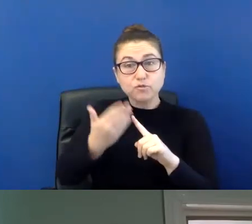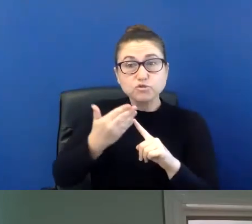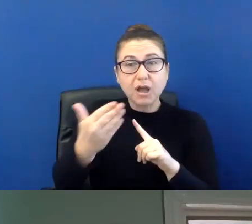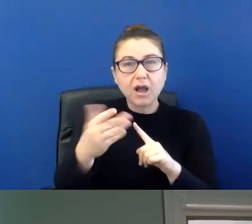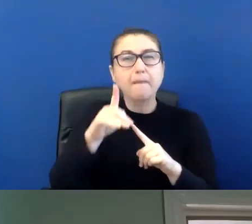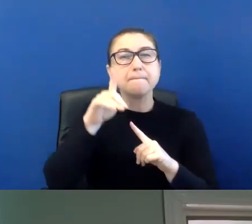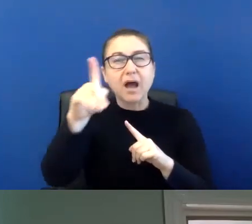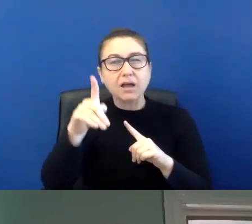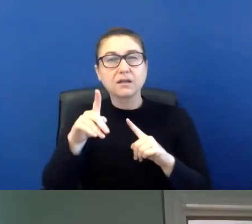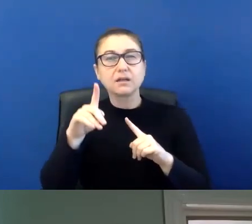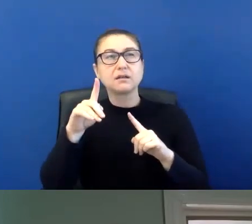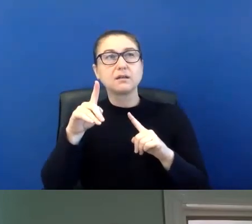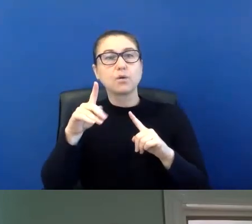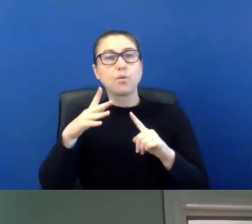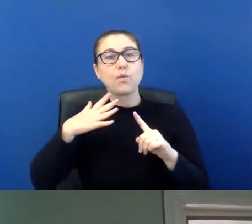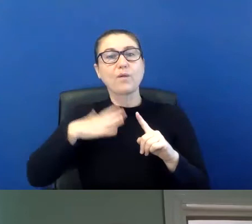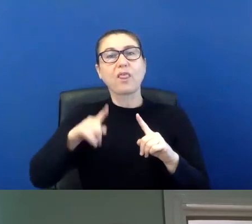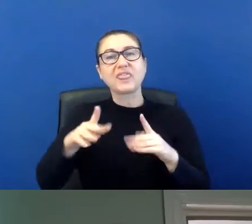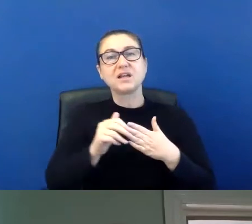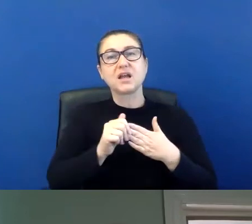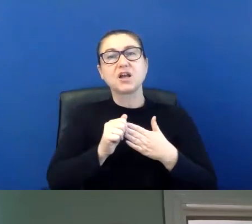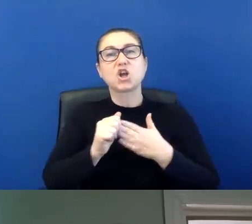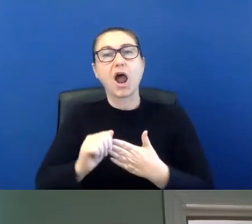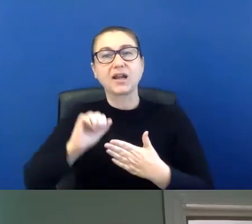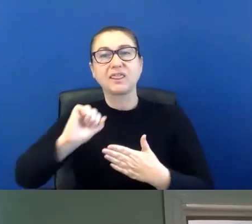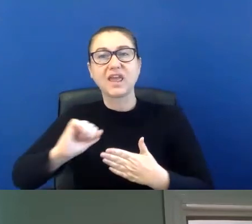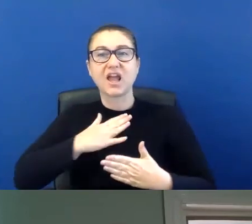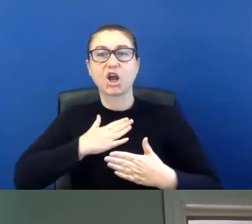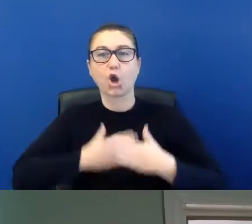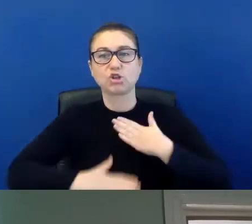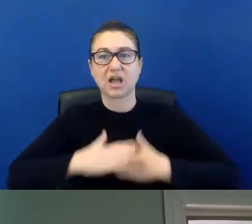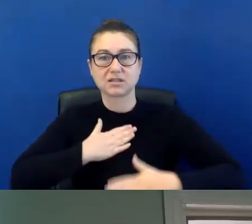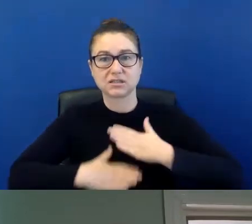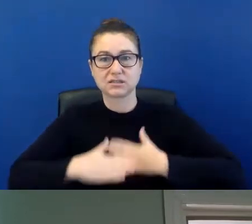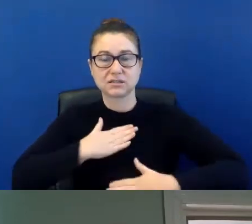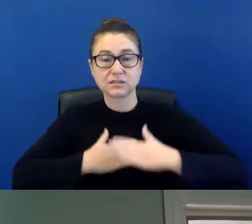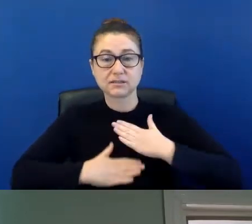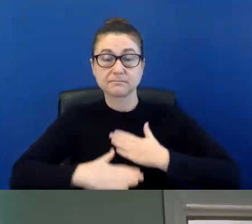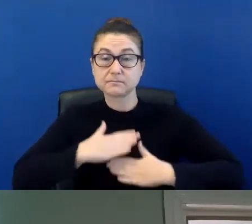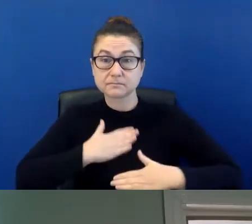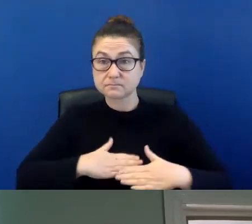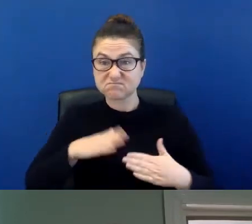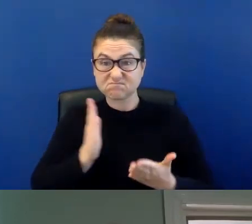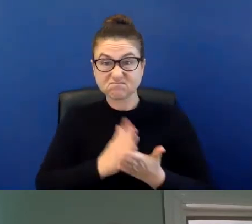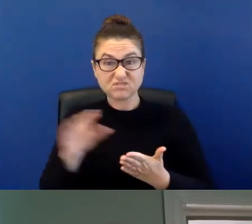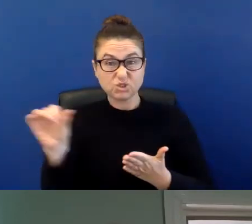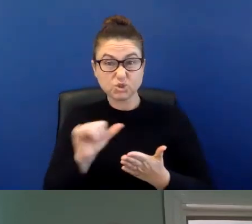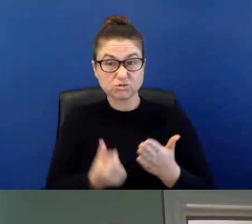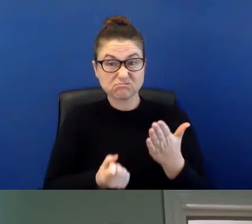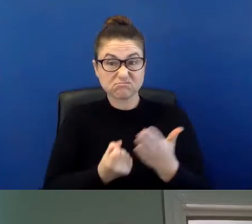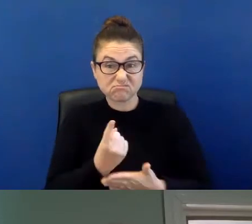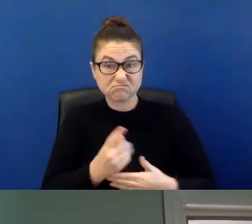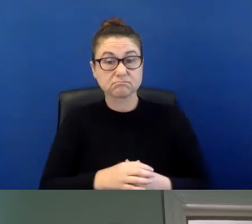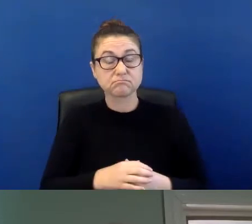conduct. And that guidance of conduct can be enormously enabling and something that should occur. The issue is, in a